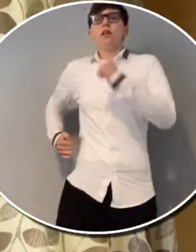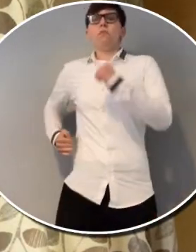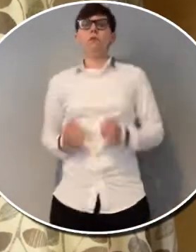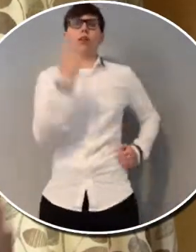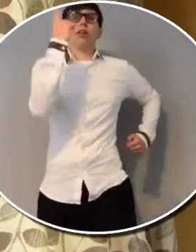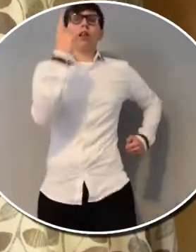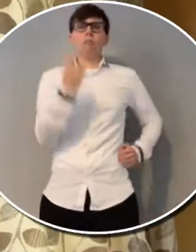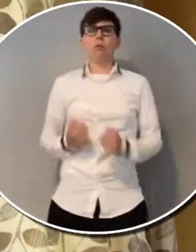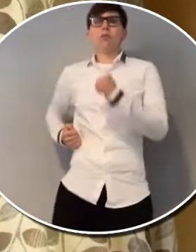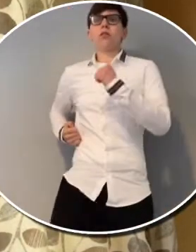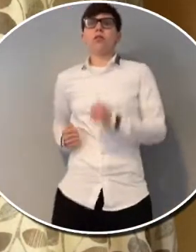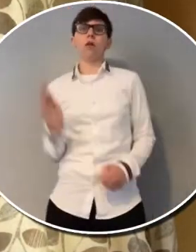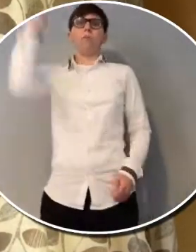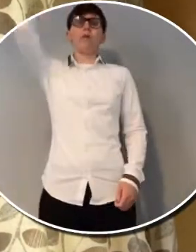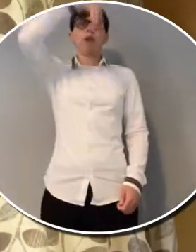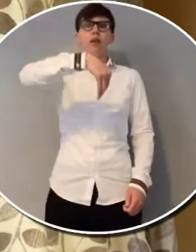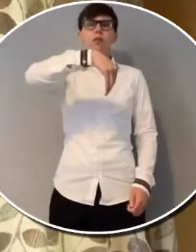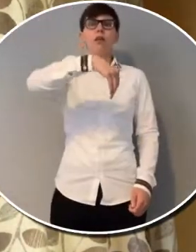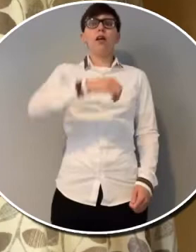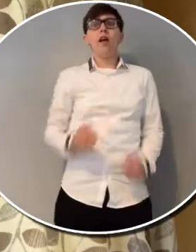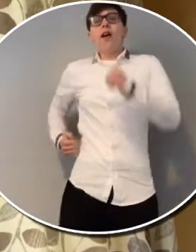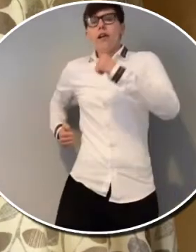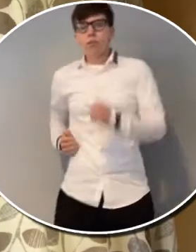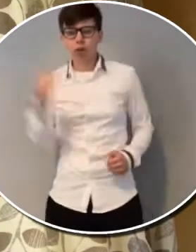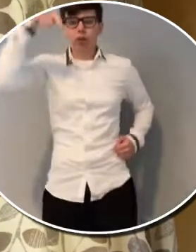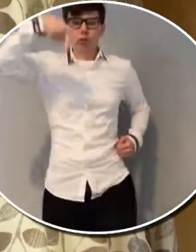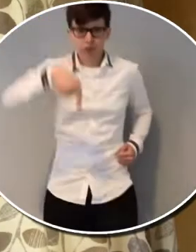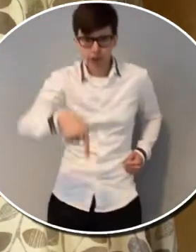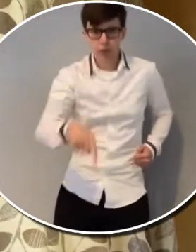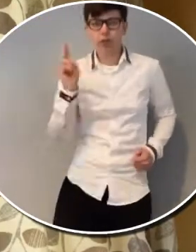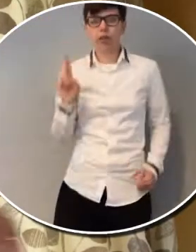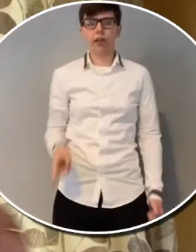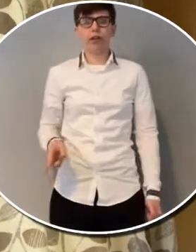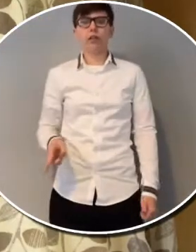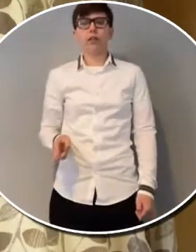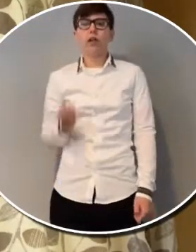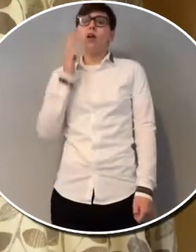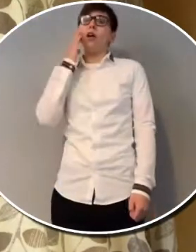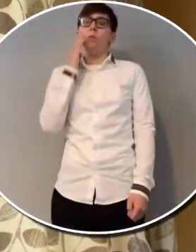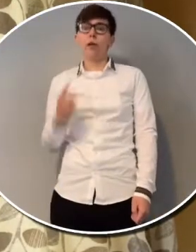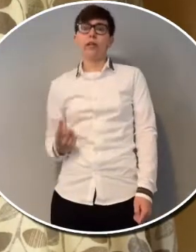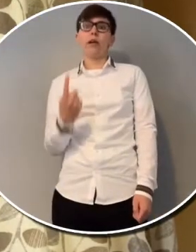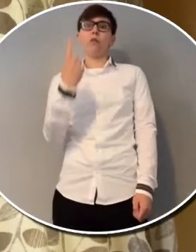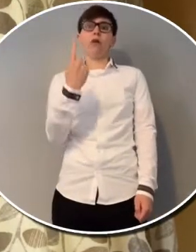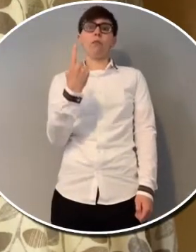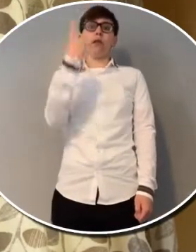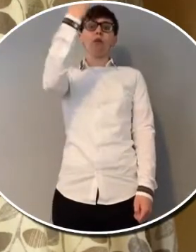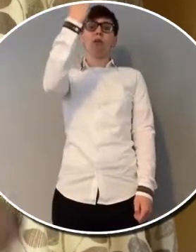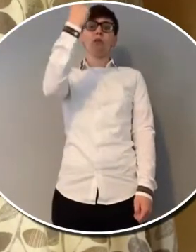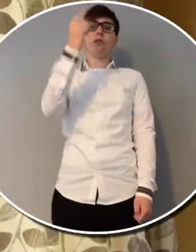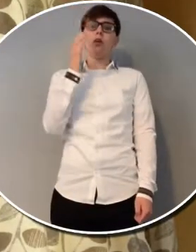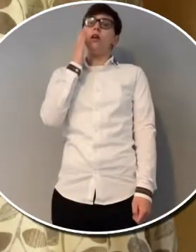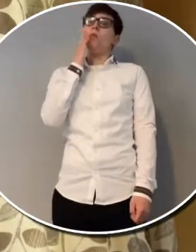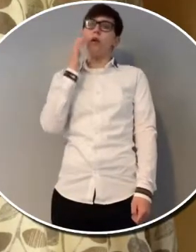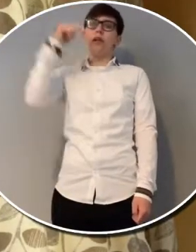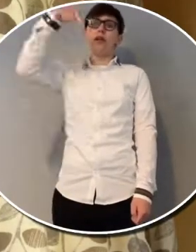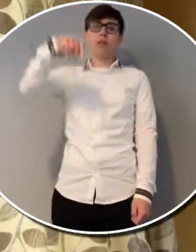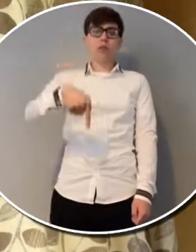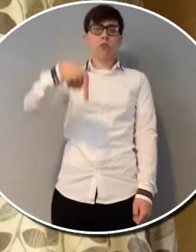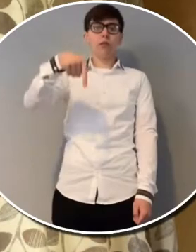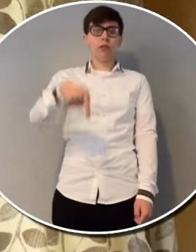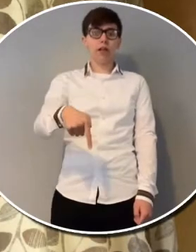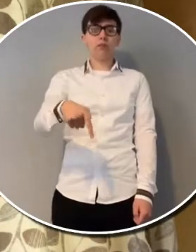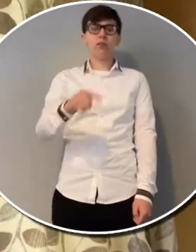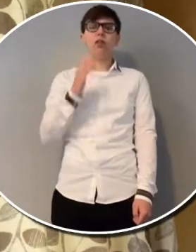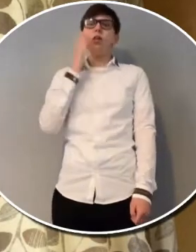And when they were up, they were up. When they were down, they were down. When they were only halfway up, they were neither up